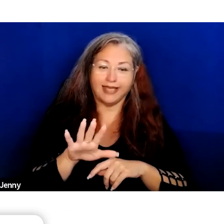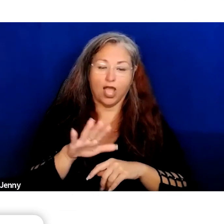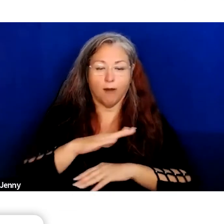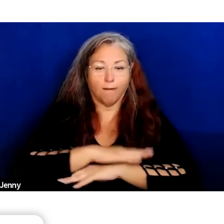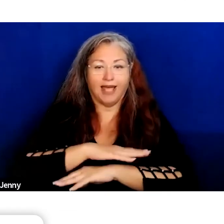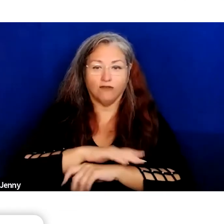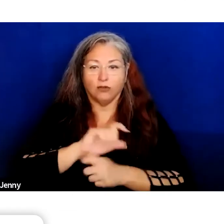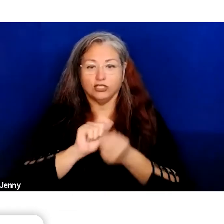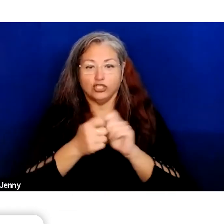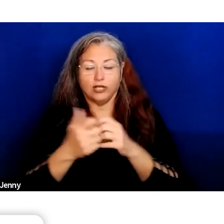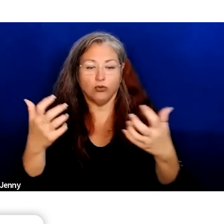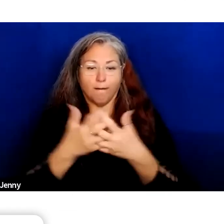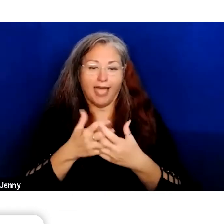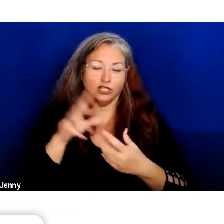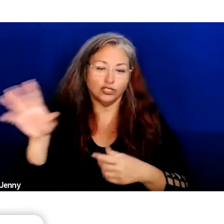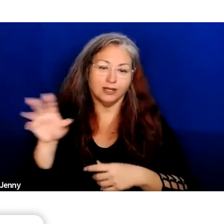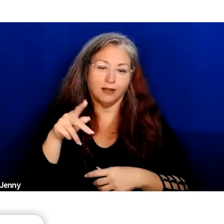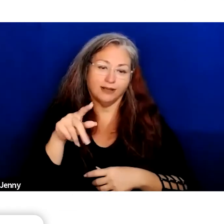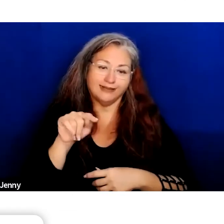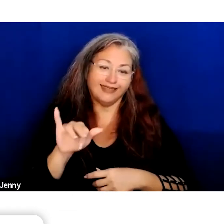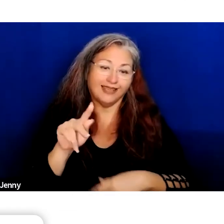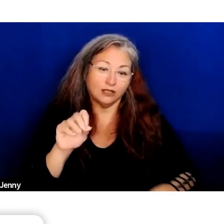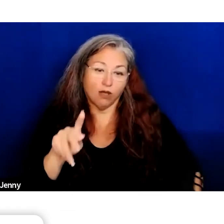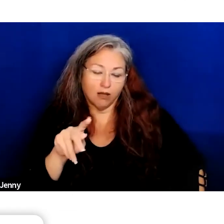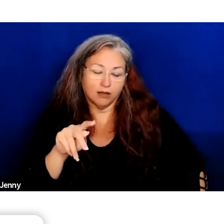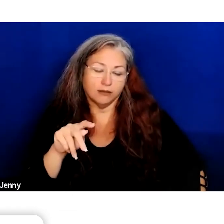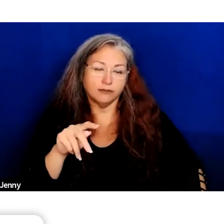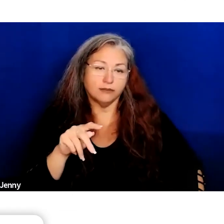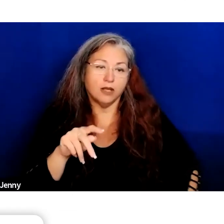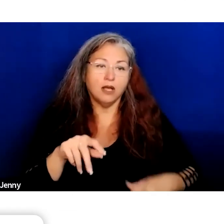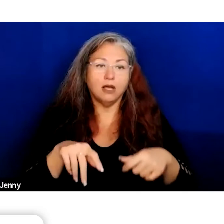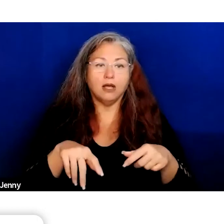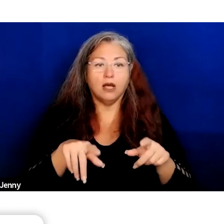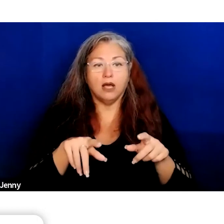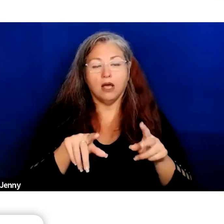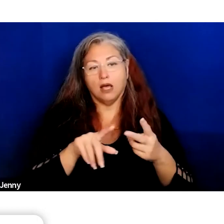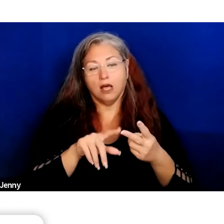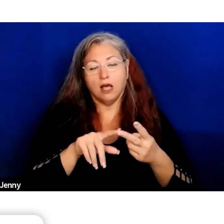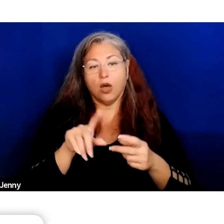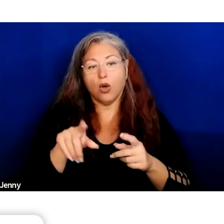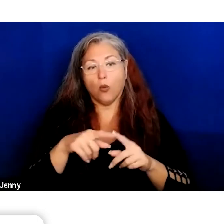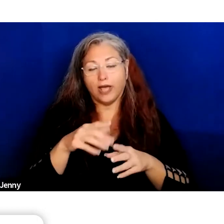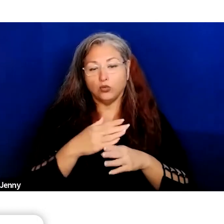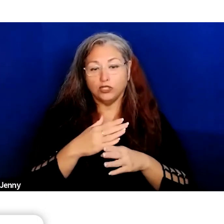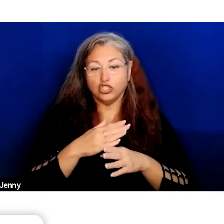to match what TikTok is doing. And additionally, when you share